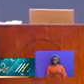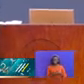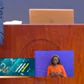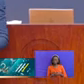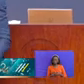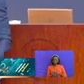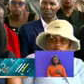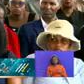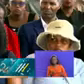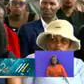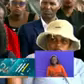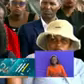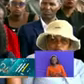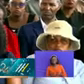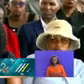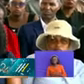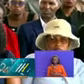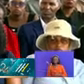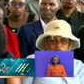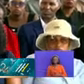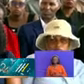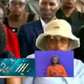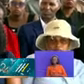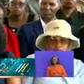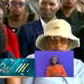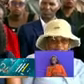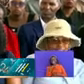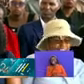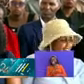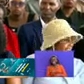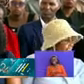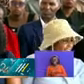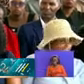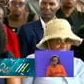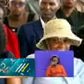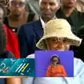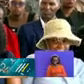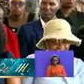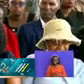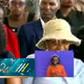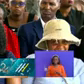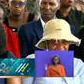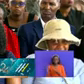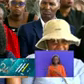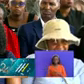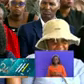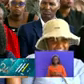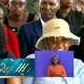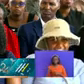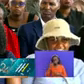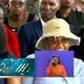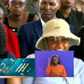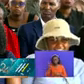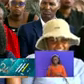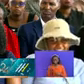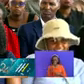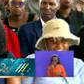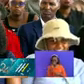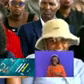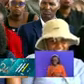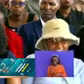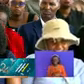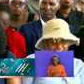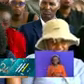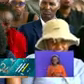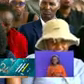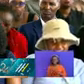death and blind generation because these are gates in the spirit that's why now we must be sensitive